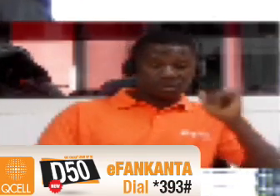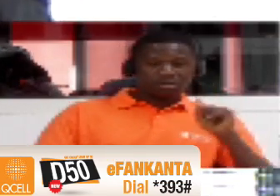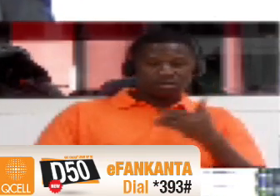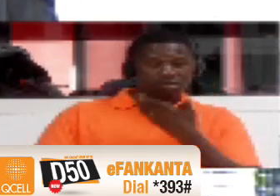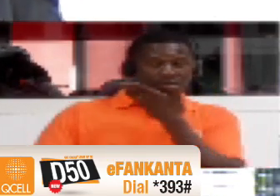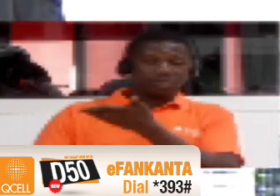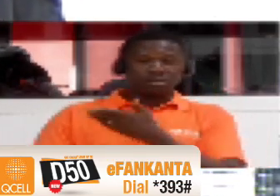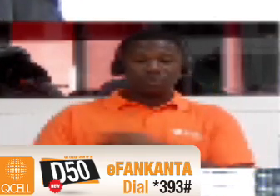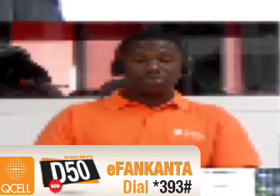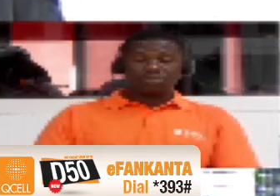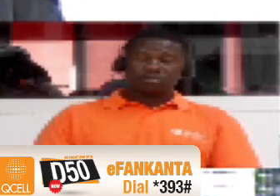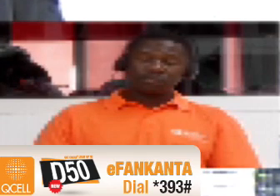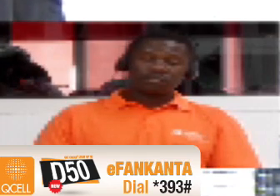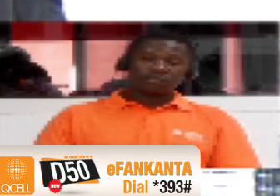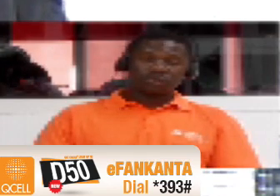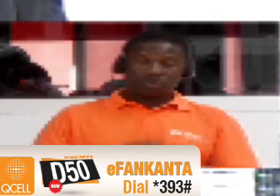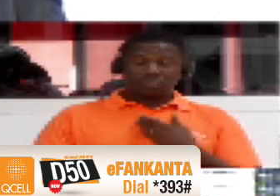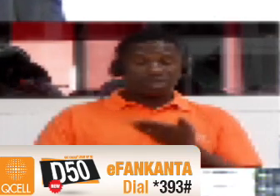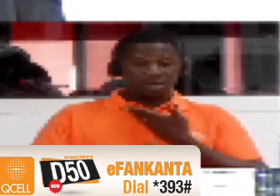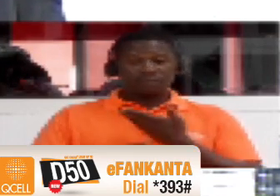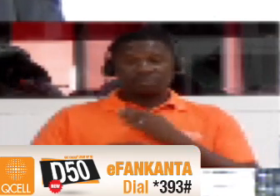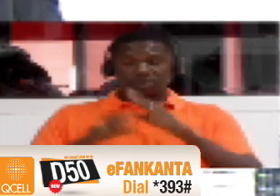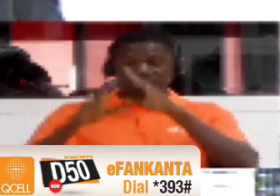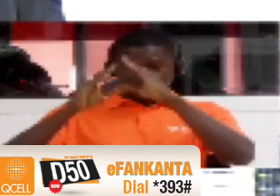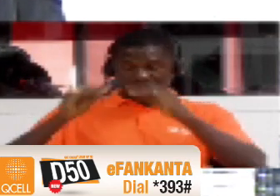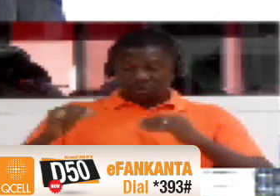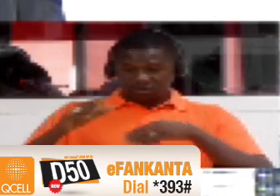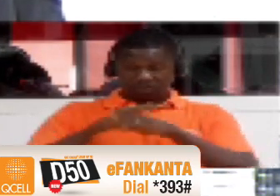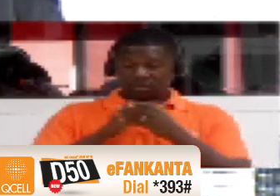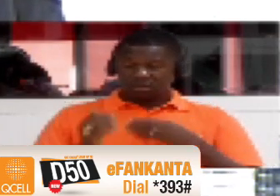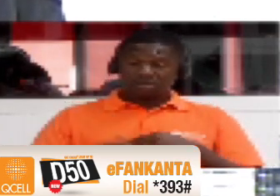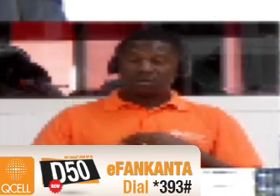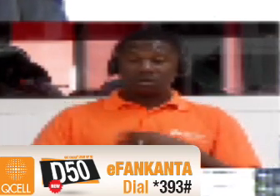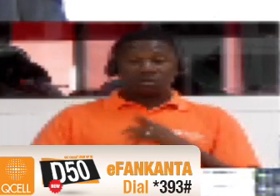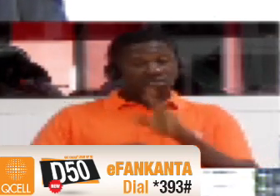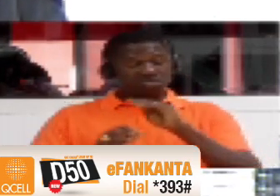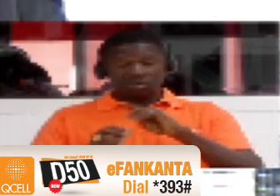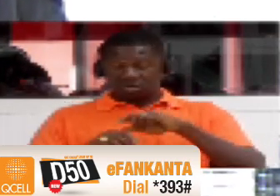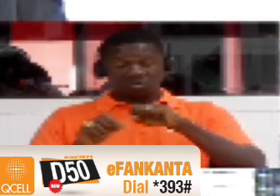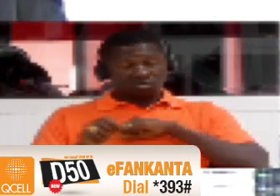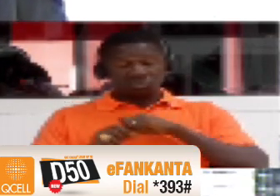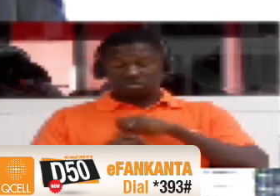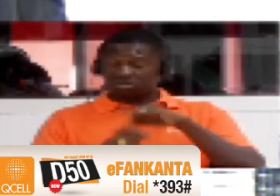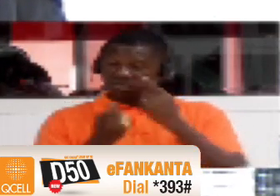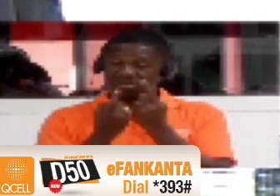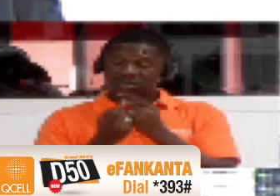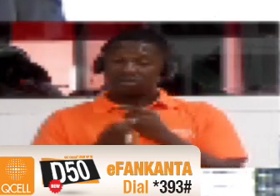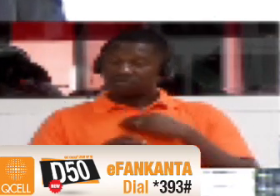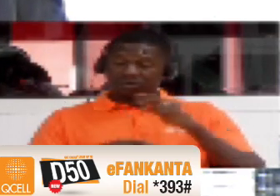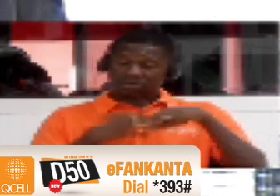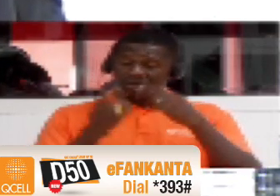Some of others also had their rooms where they did their personal things, after which they will go